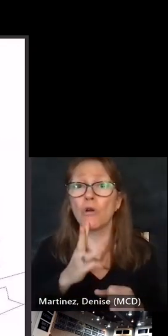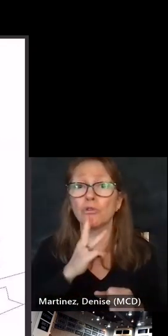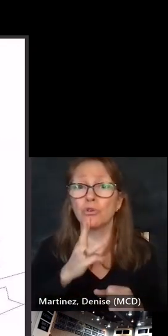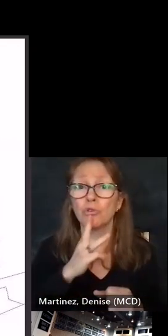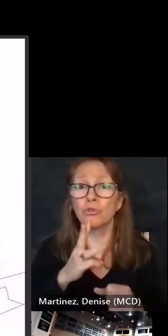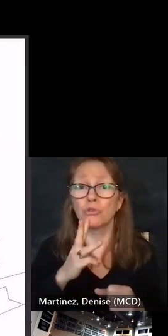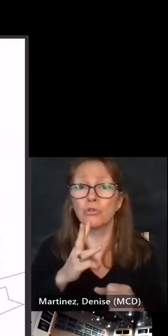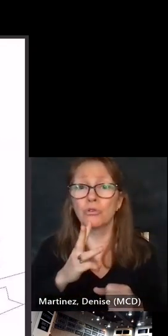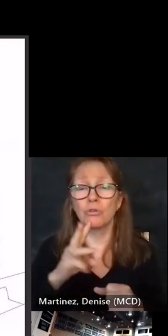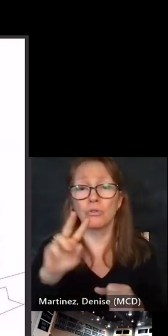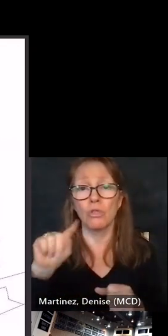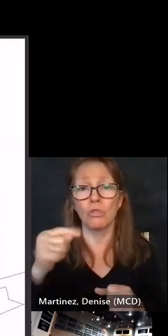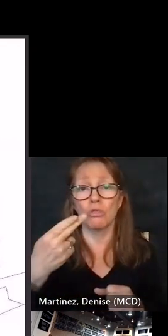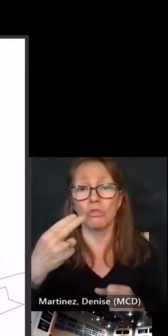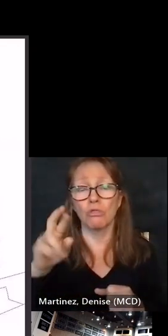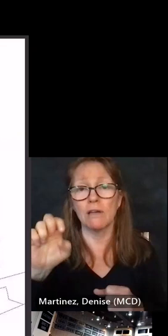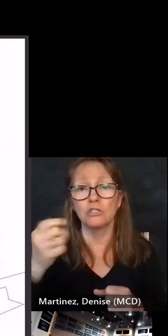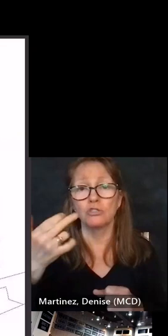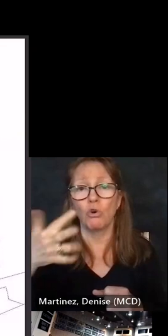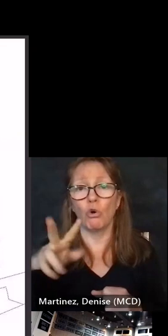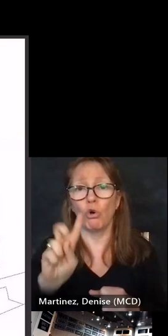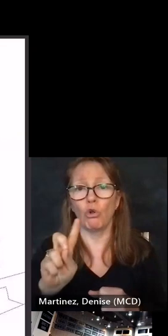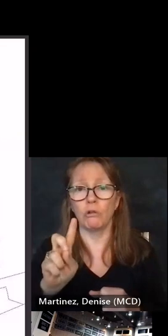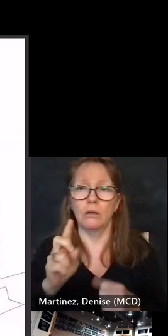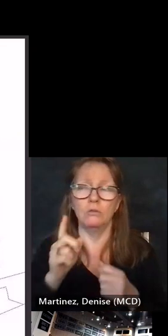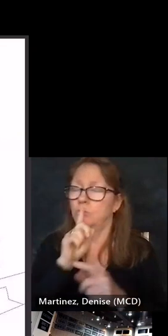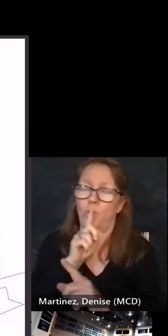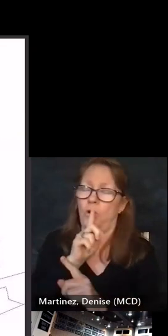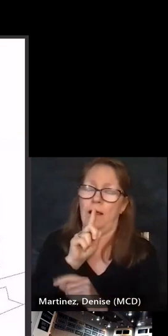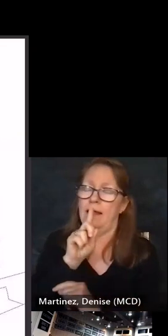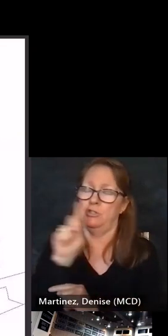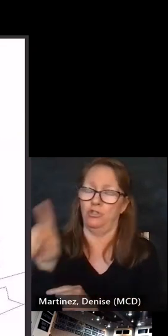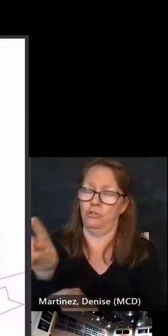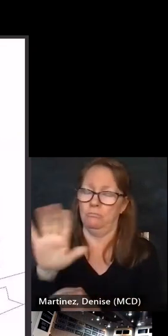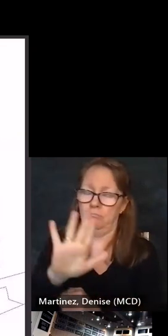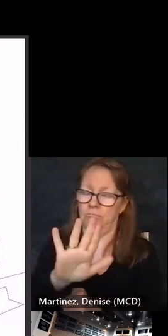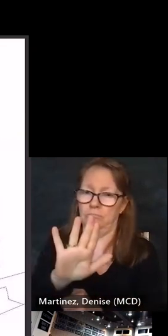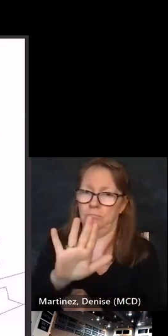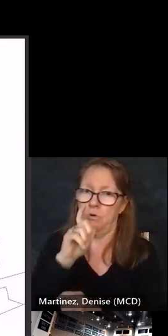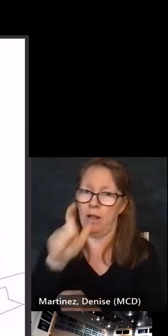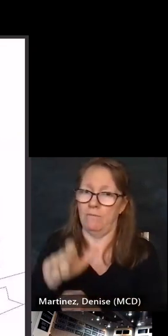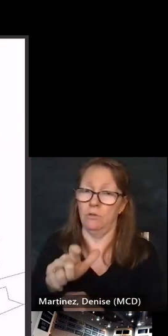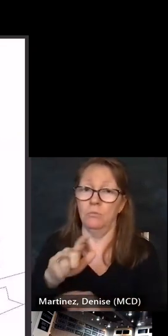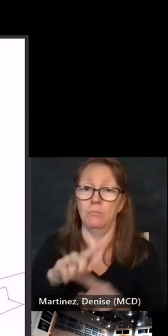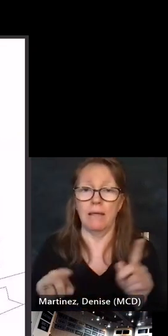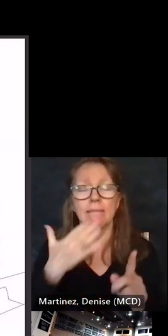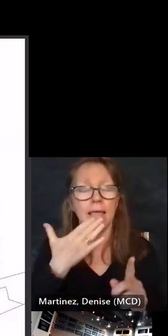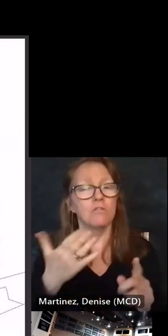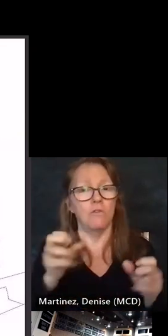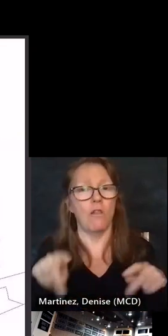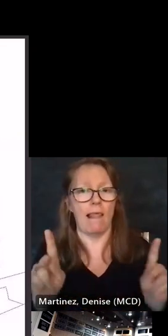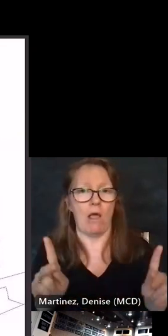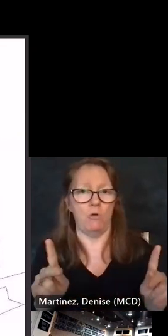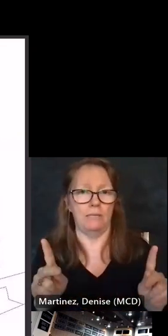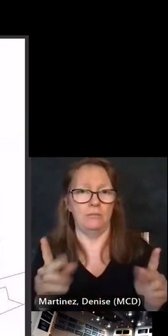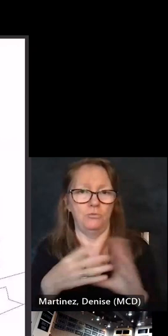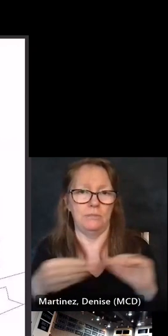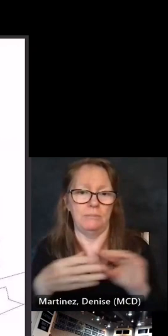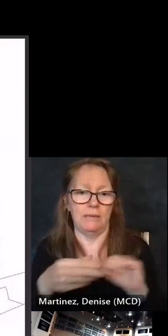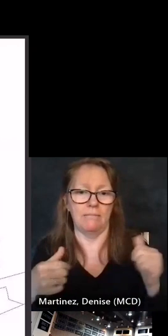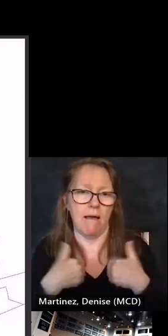that because of the public forum here. You don't have to answer that. But I'd like to thank you for allowing me to speak.